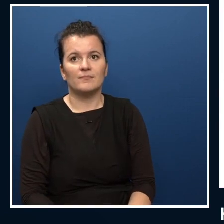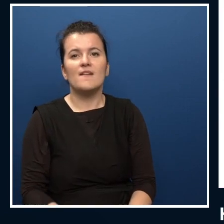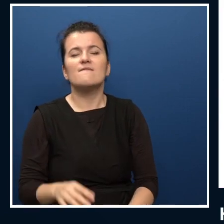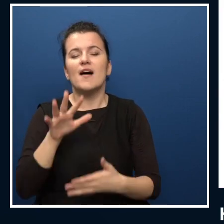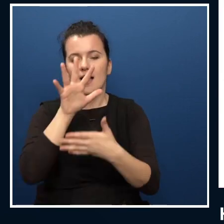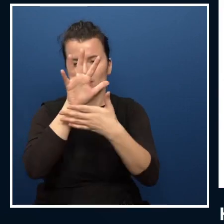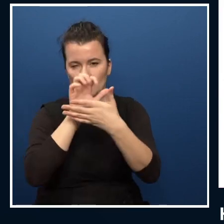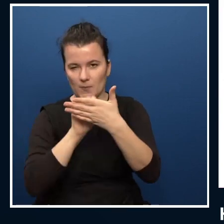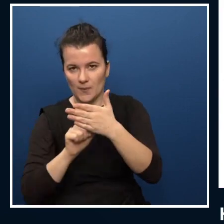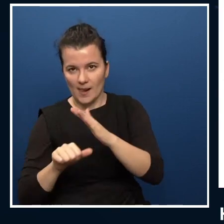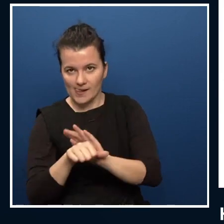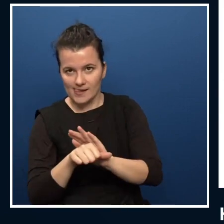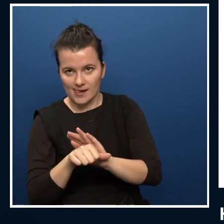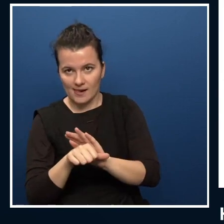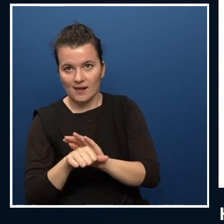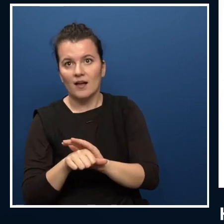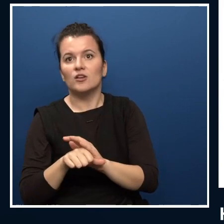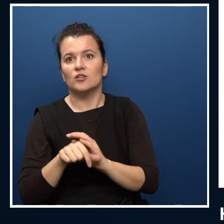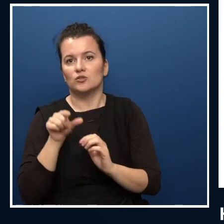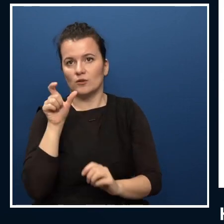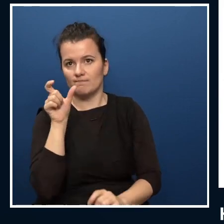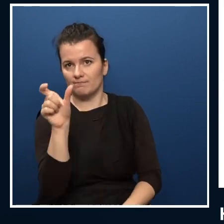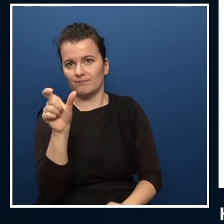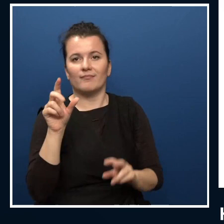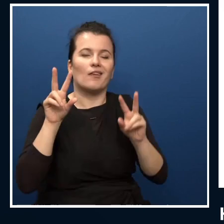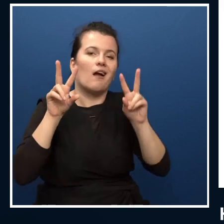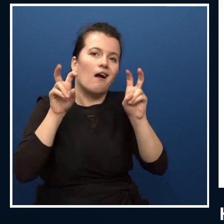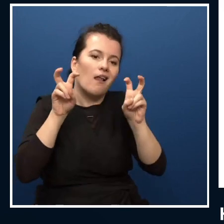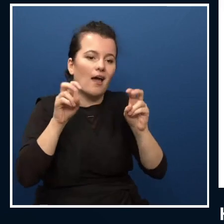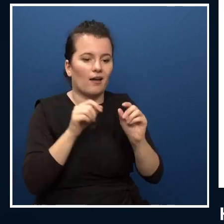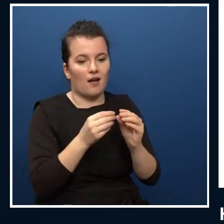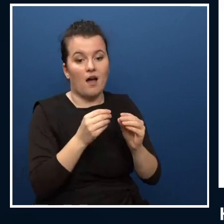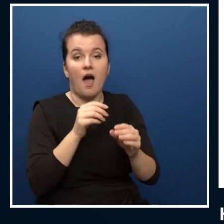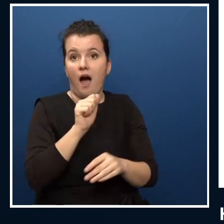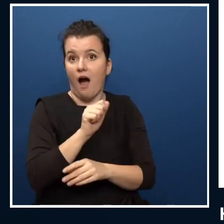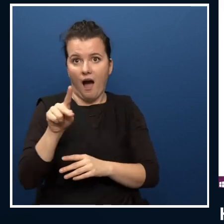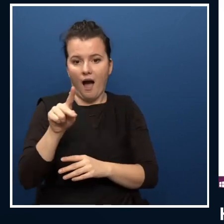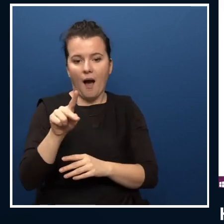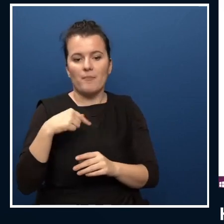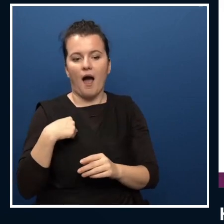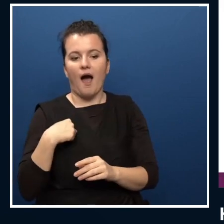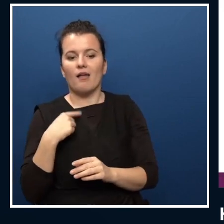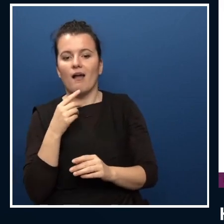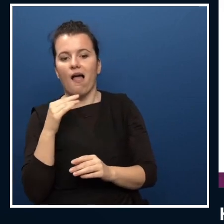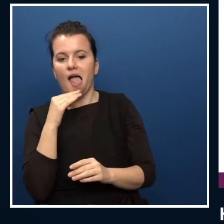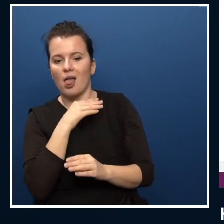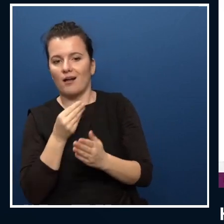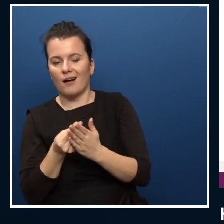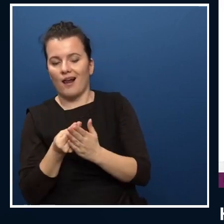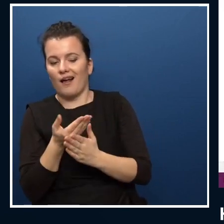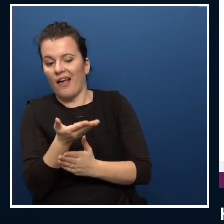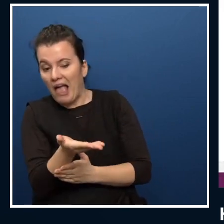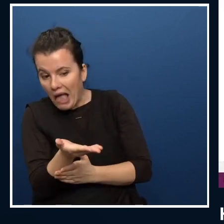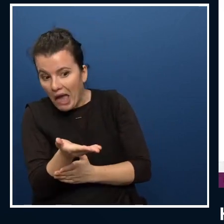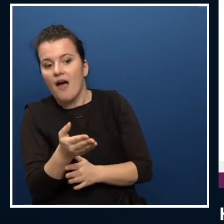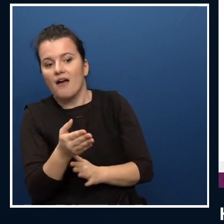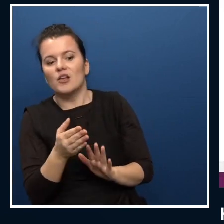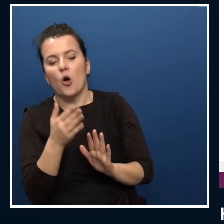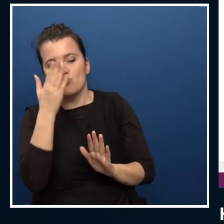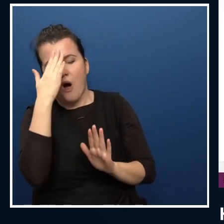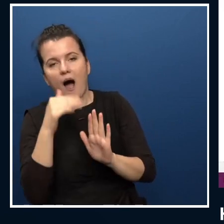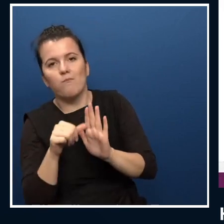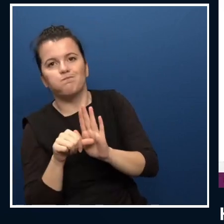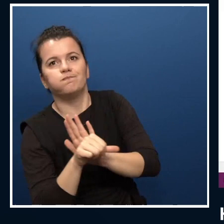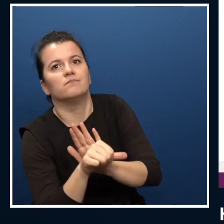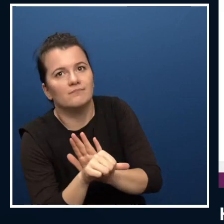to basically like lie to your application. So you really need to be thoughtful about that. You can often get confused when you're